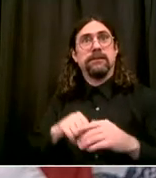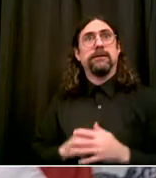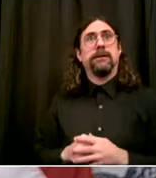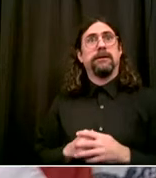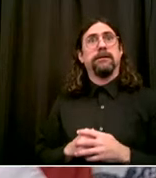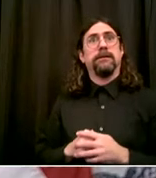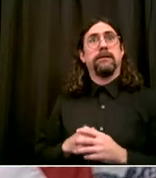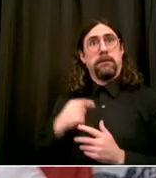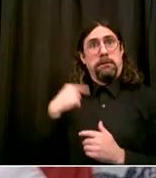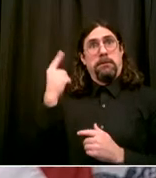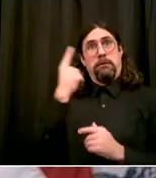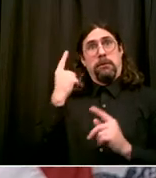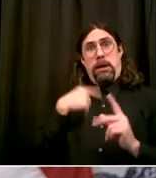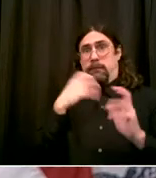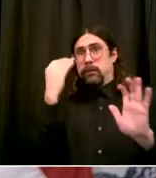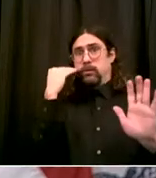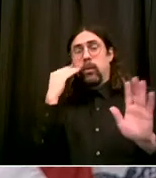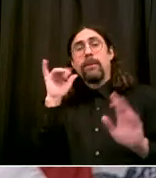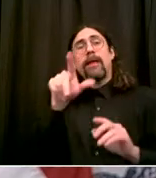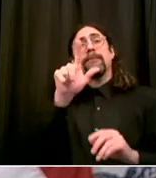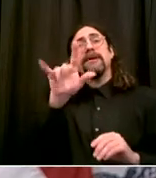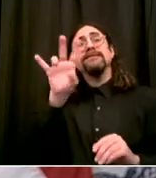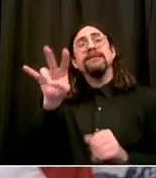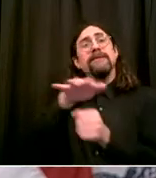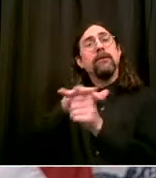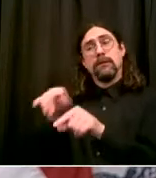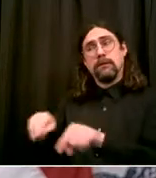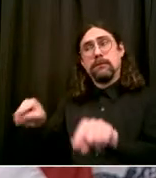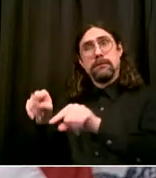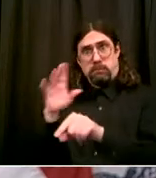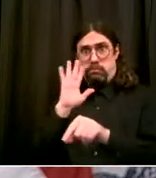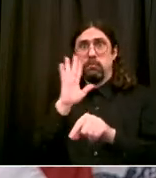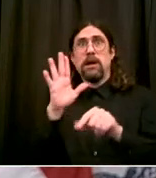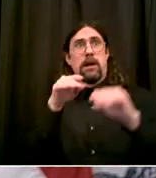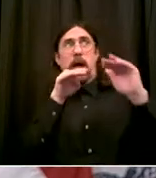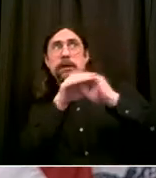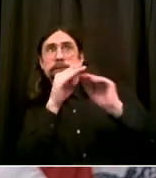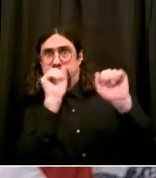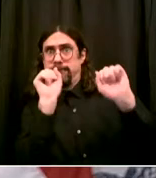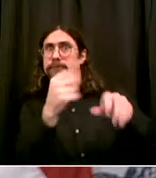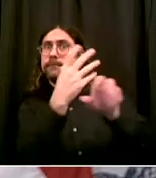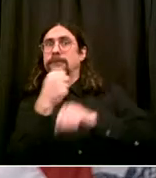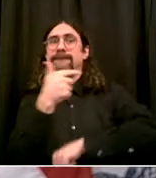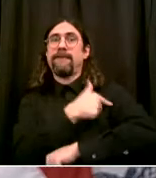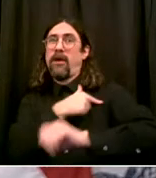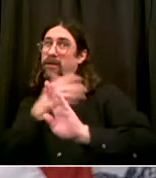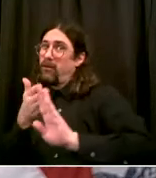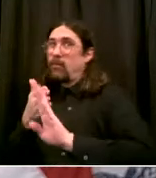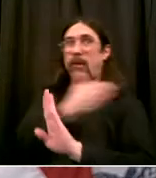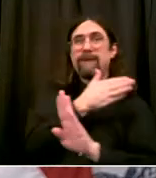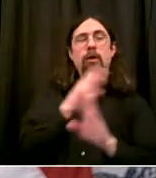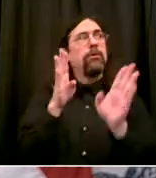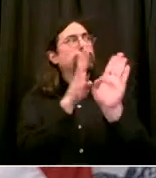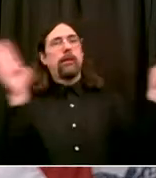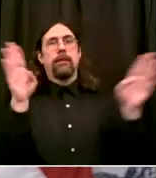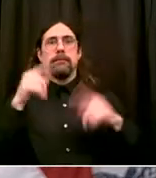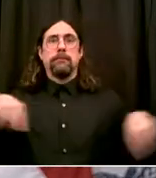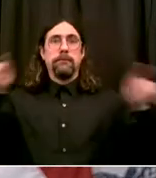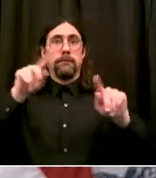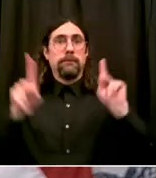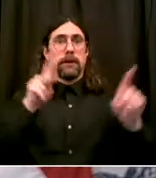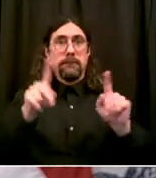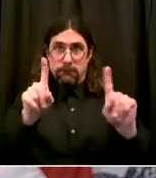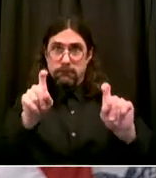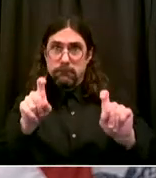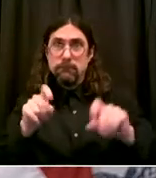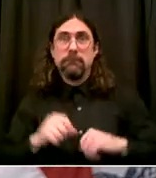So first, let me frame it. We're going to follow, of course, the guidelines that originate with the federal government and then